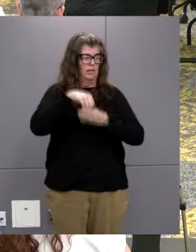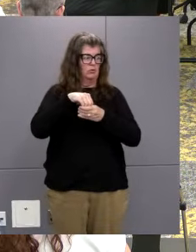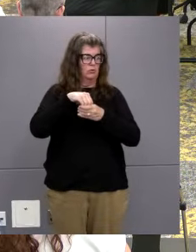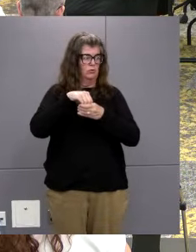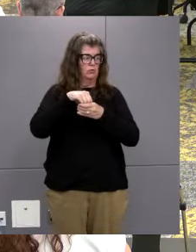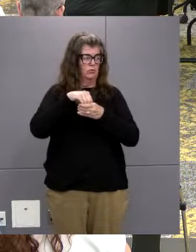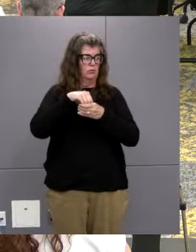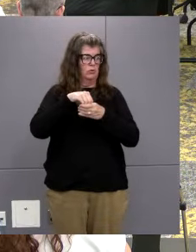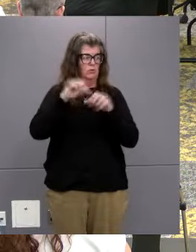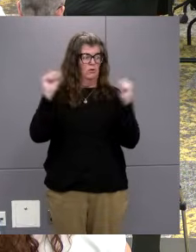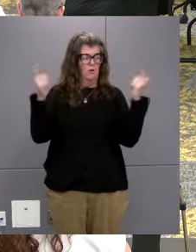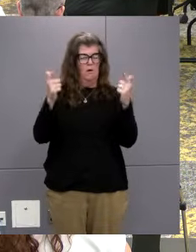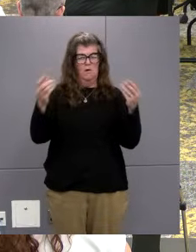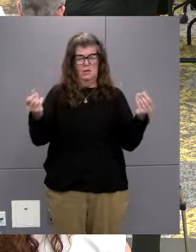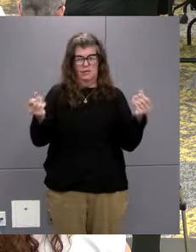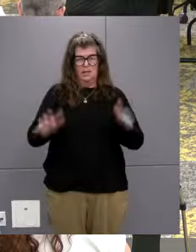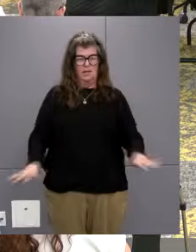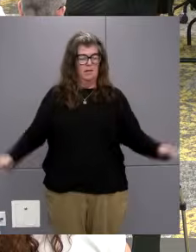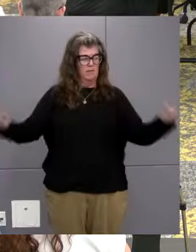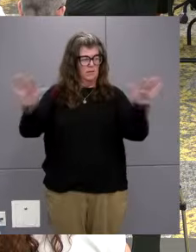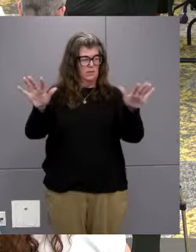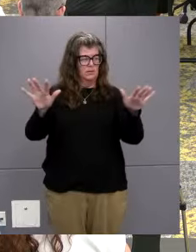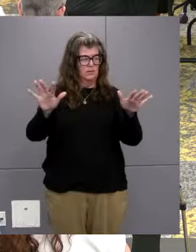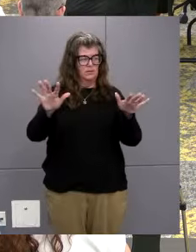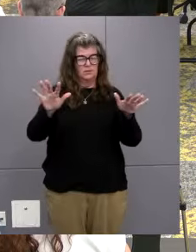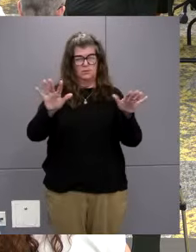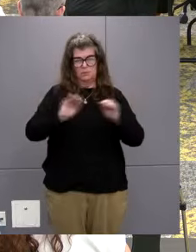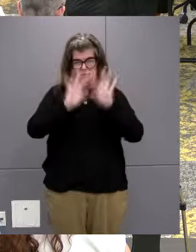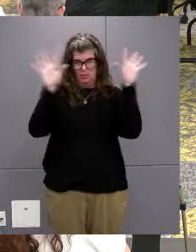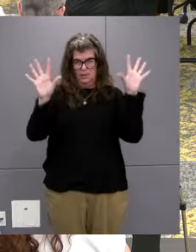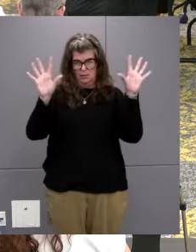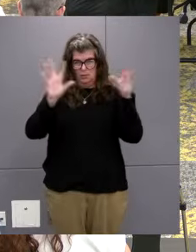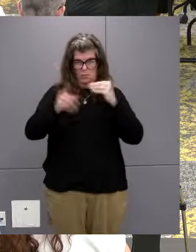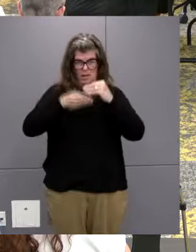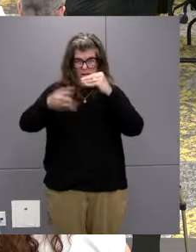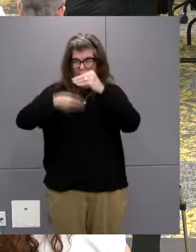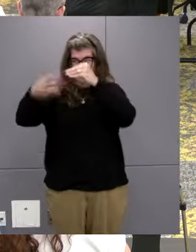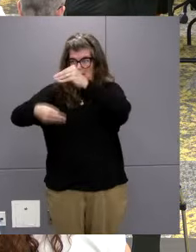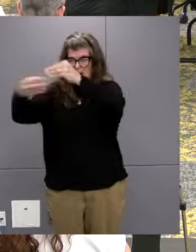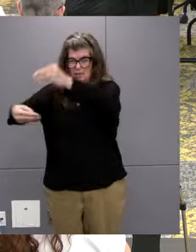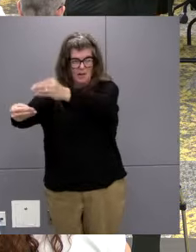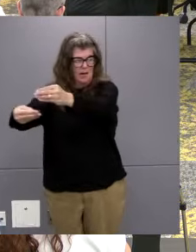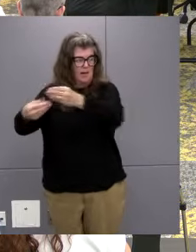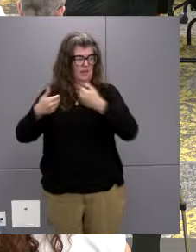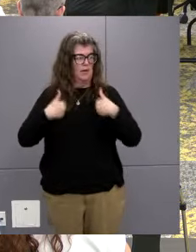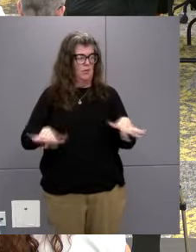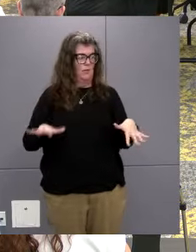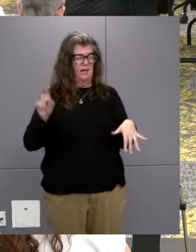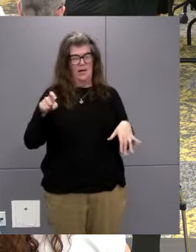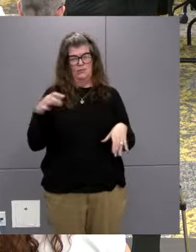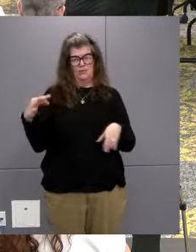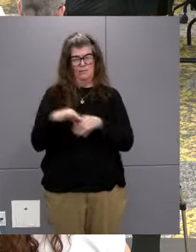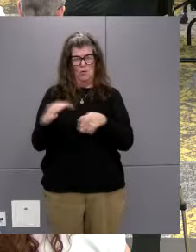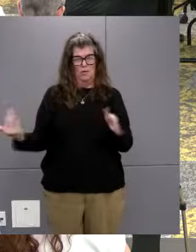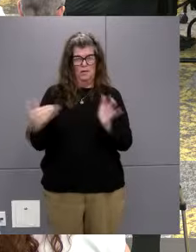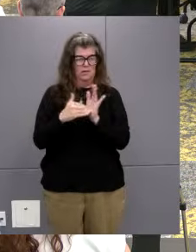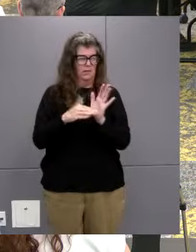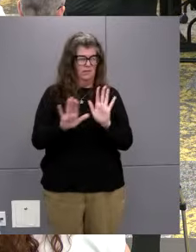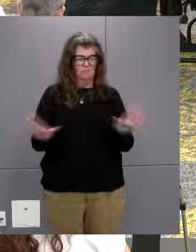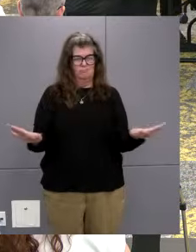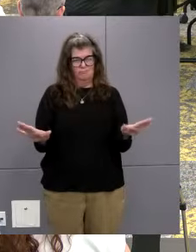campus. So because as it's clear, we're going to start adding other locks and stuff. I don't want to have to come back and vote on that again. I feel like if